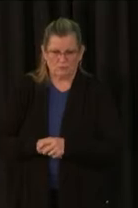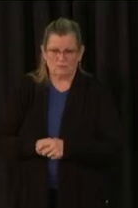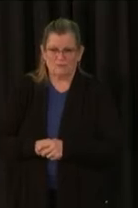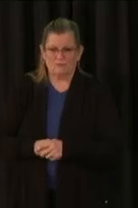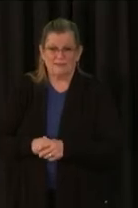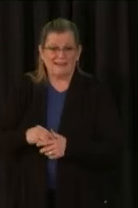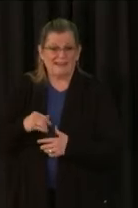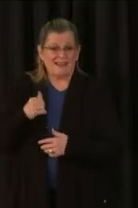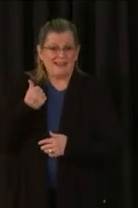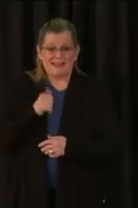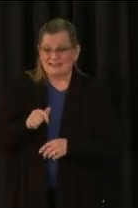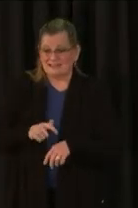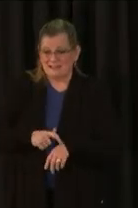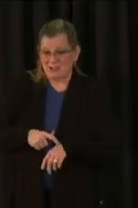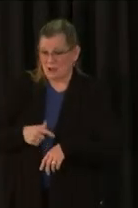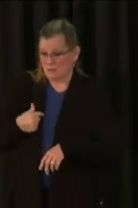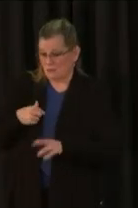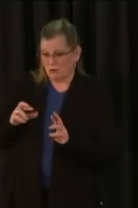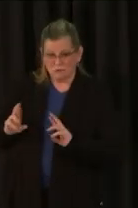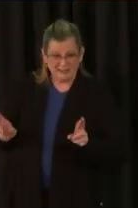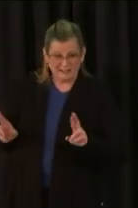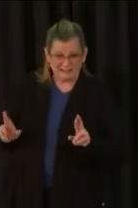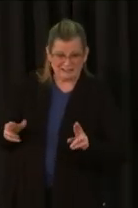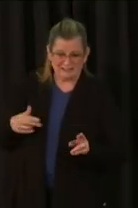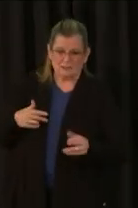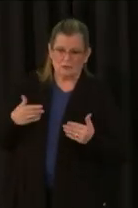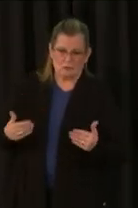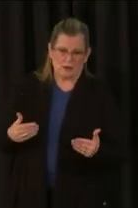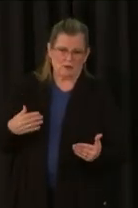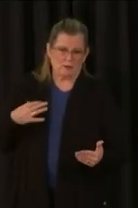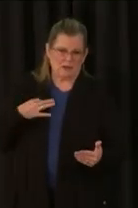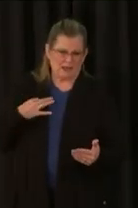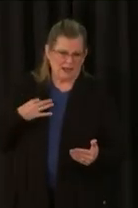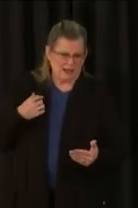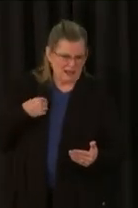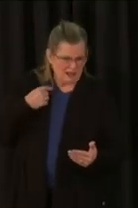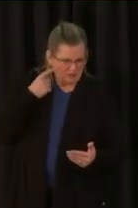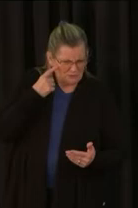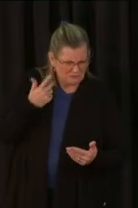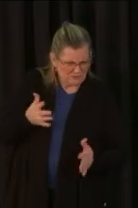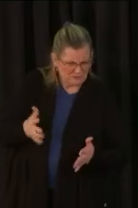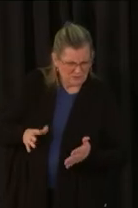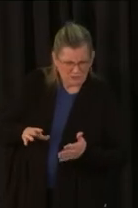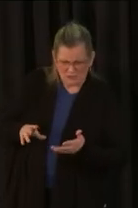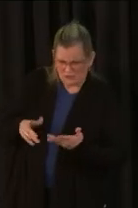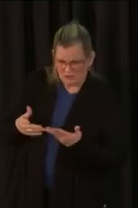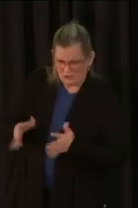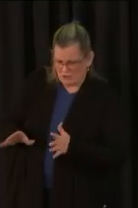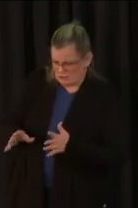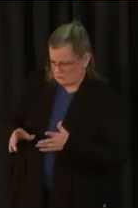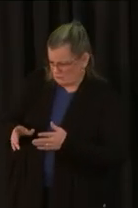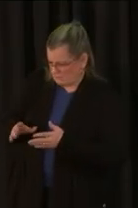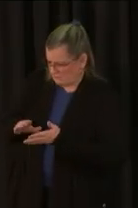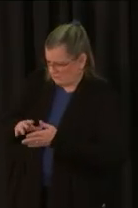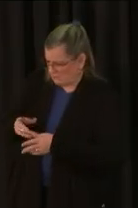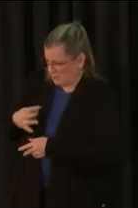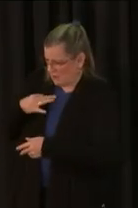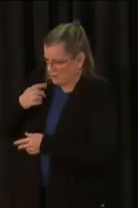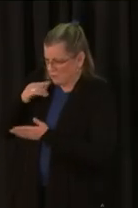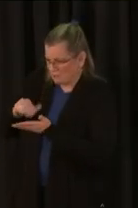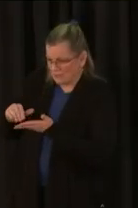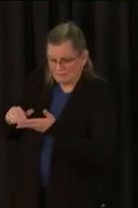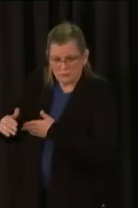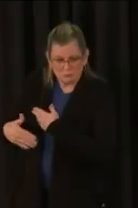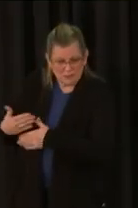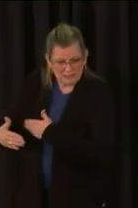could be any time there. And have you started your forgiveness process too? We have done all the work for the forgiveness